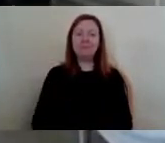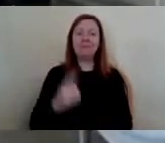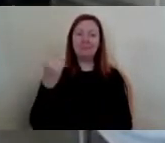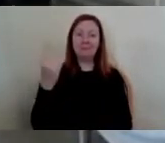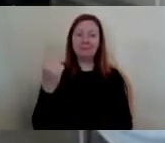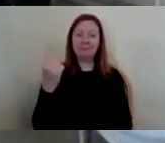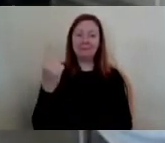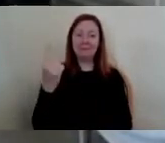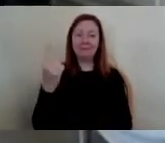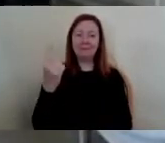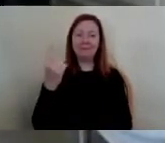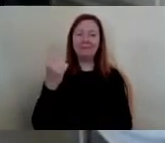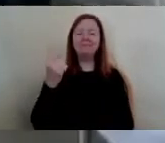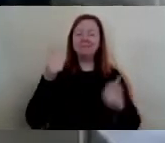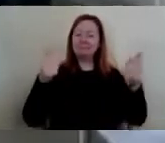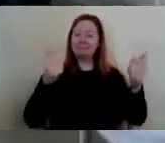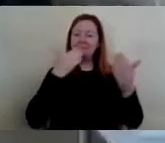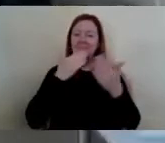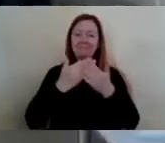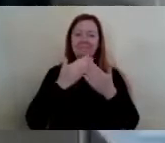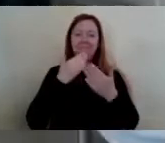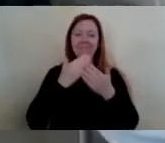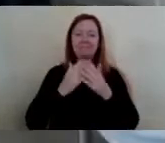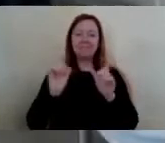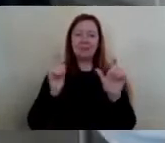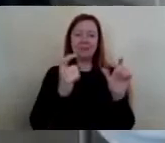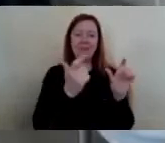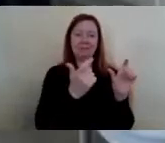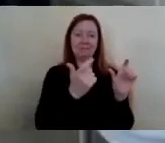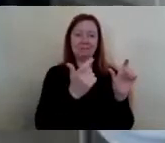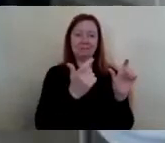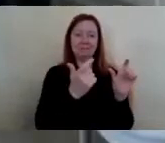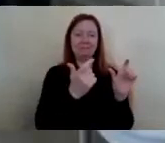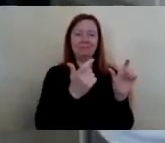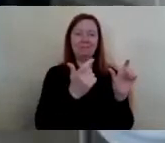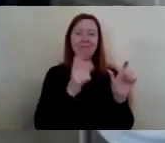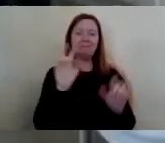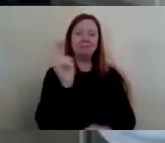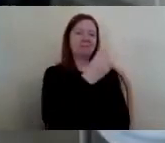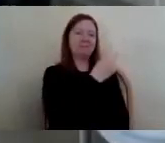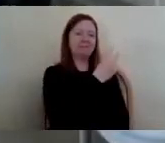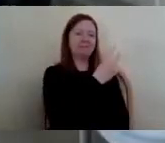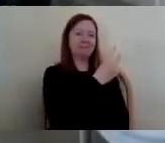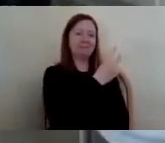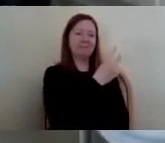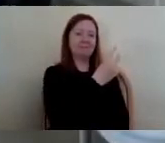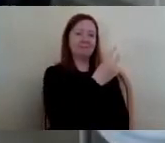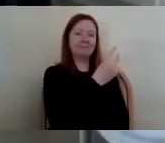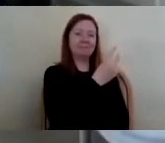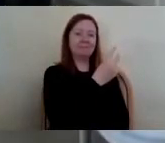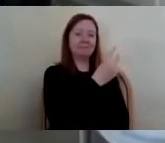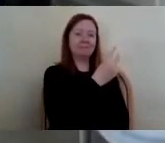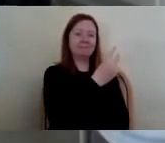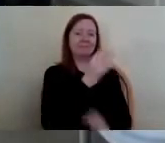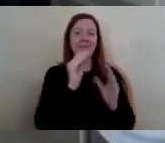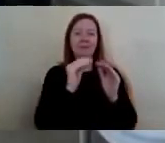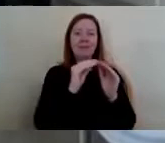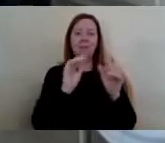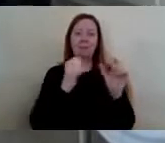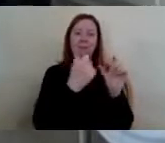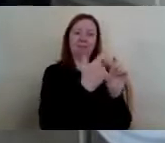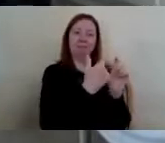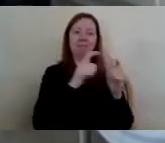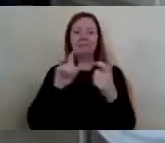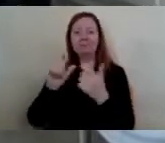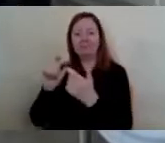more. Good. Back to those turns. Turn and reach. Look over that shoulder if you want to. Get a little more rotation. Back to the